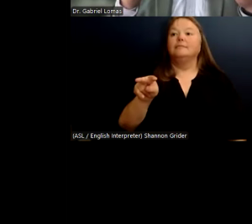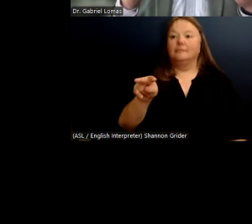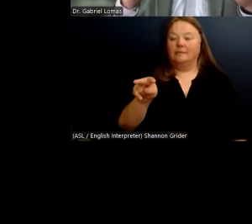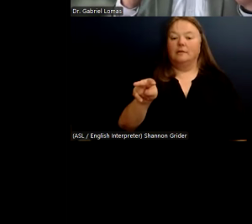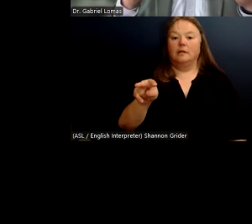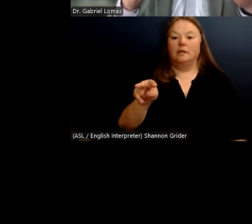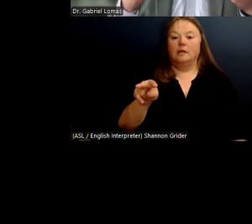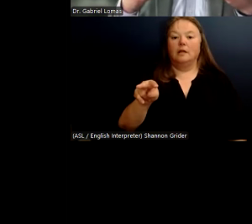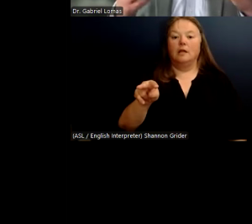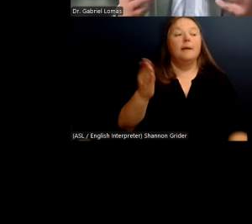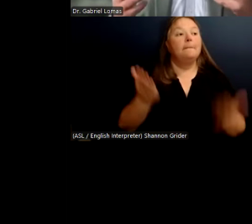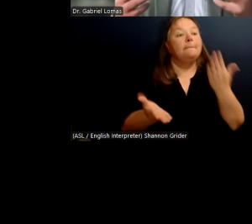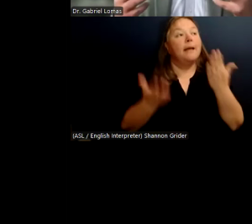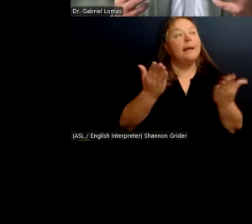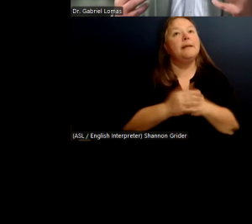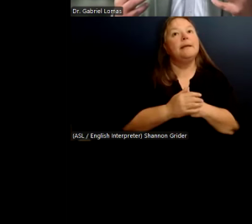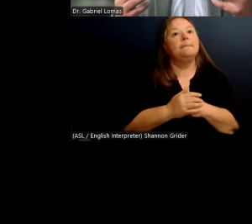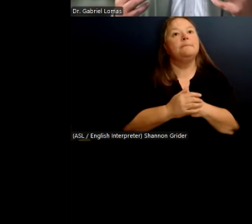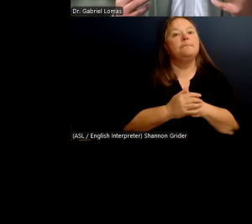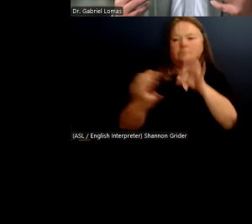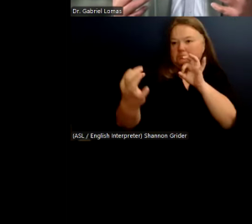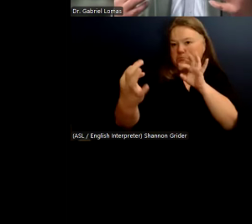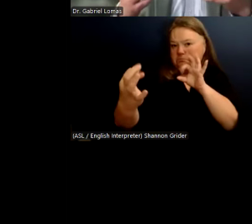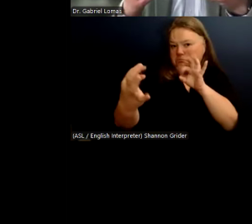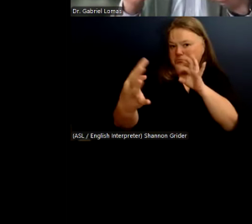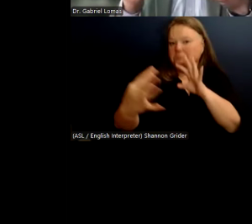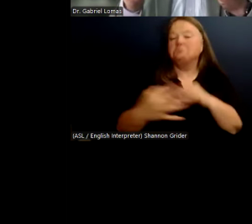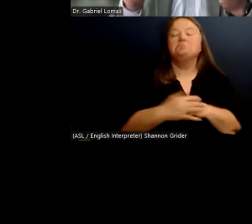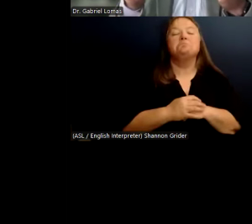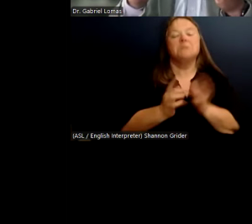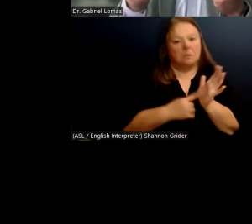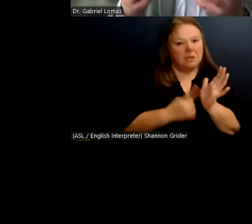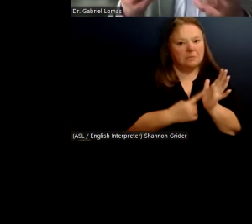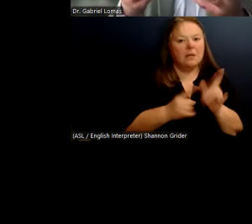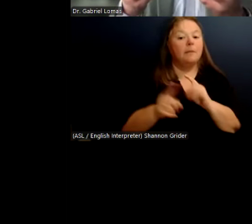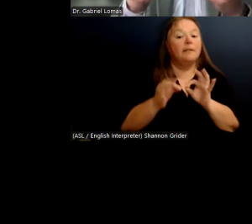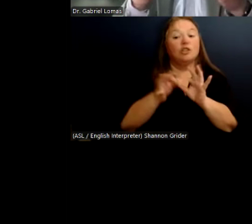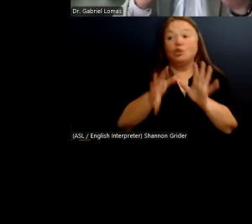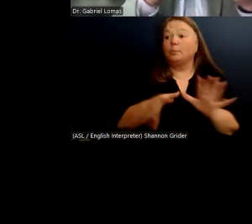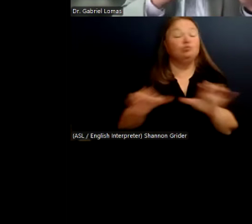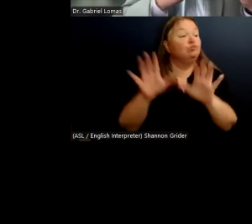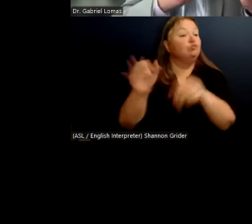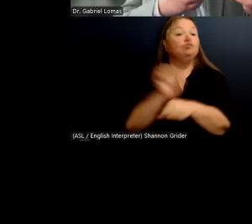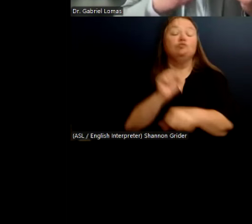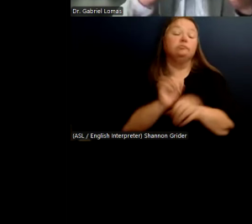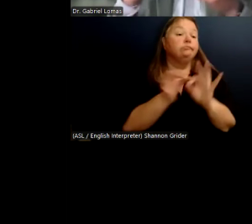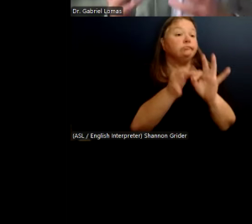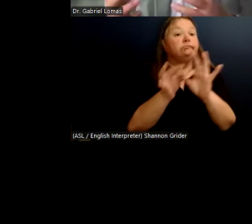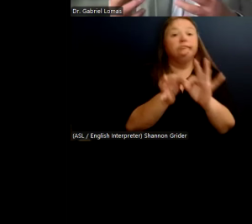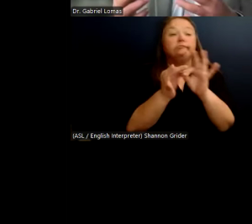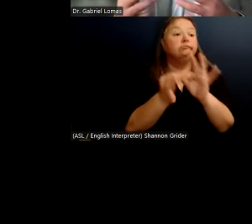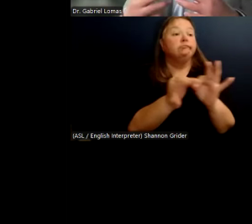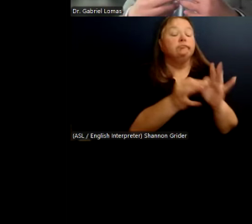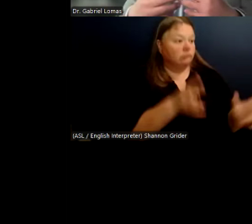interpreters sometimes will give you feedback, sometimes they will not. But the interpreter's doing their job, putting the verbal language into